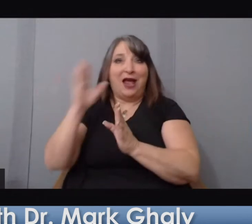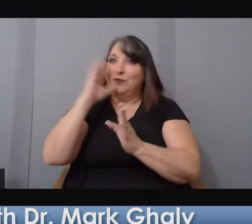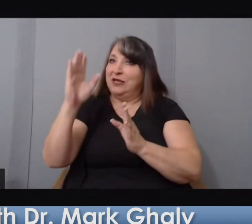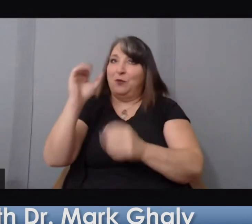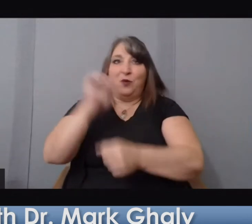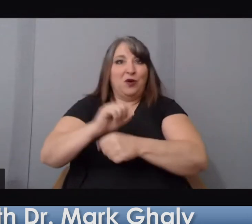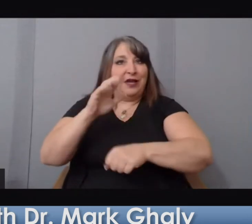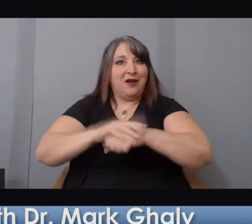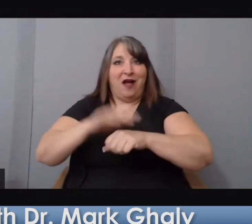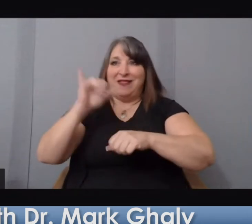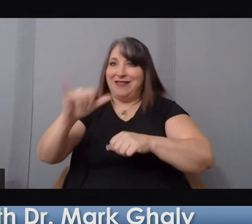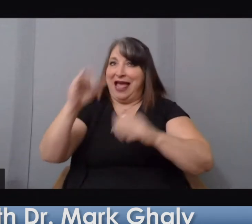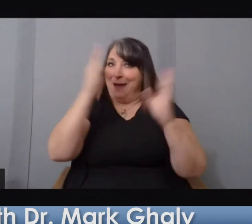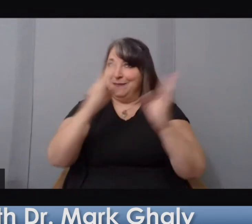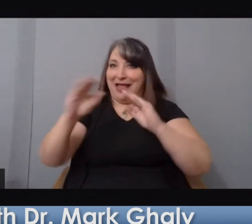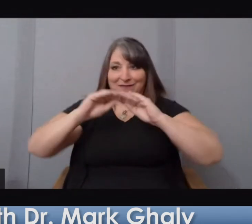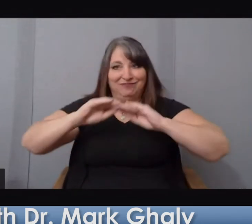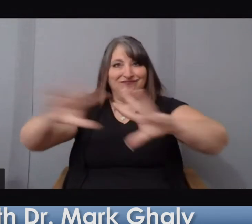we have